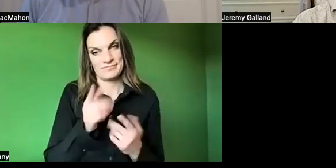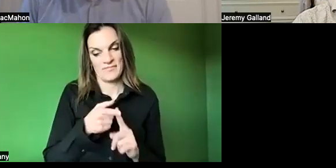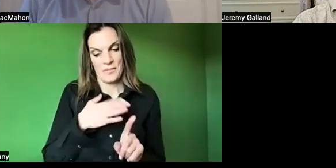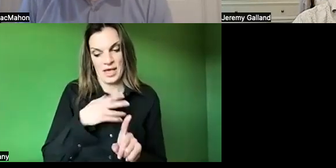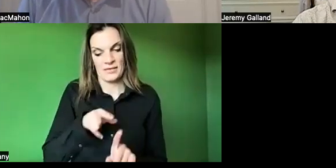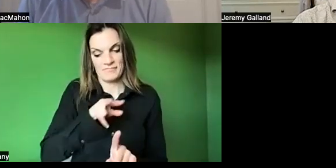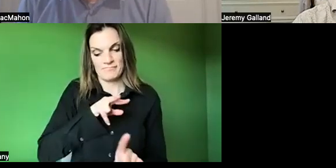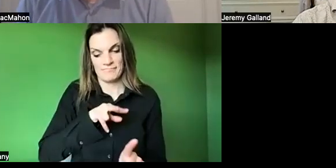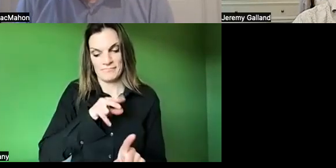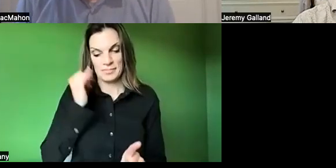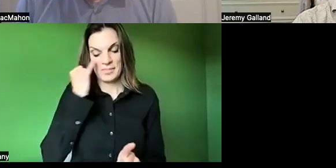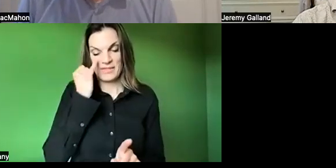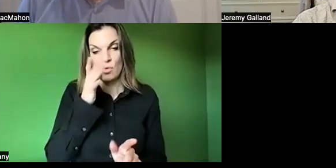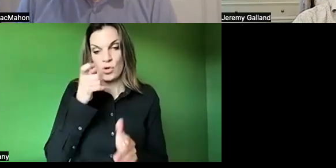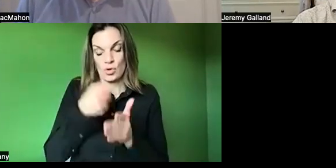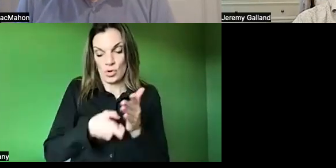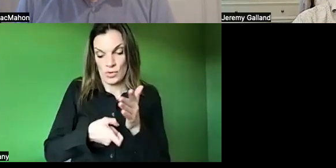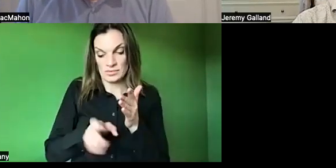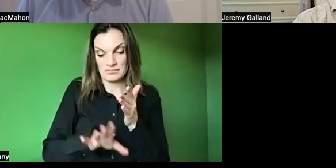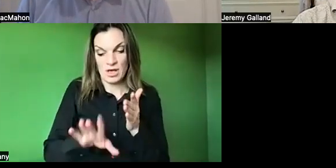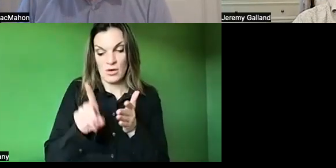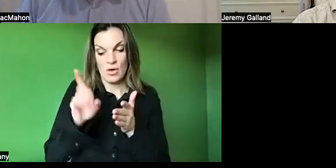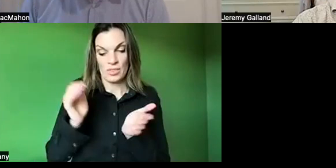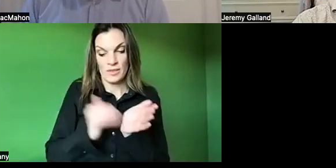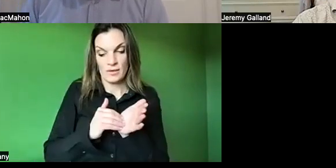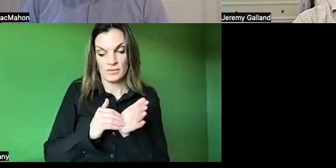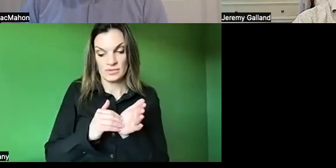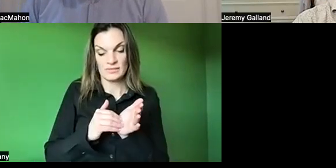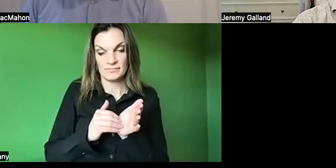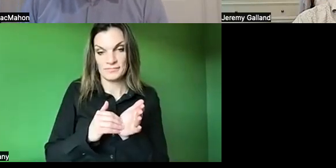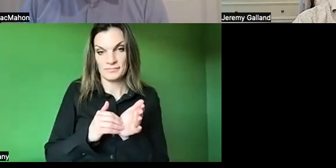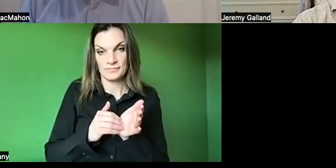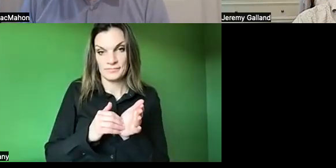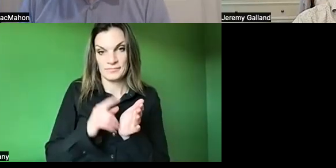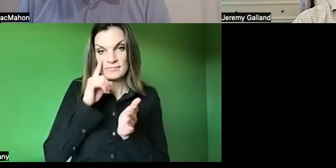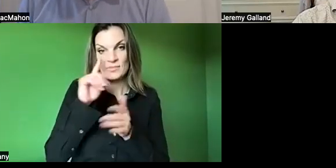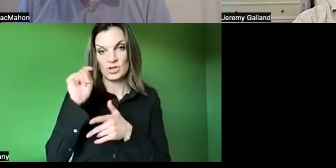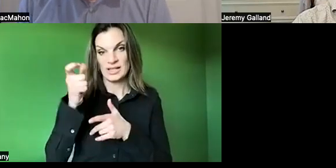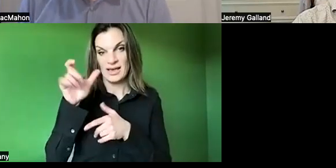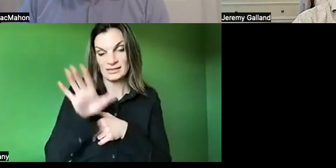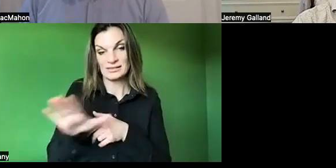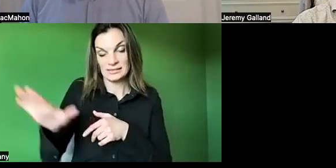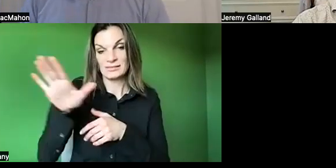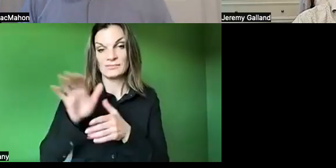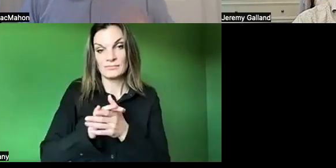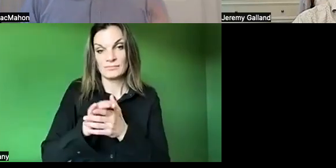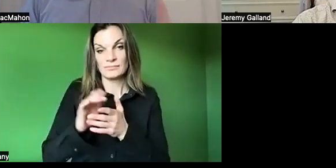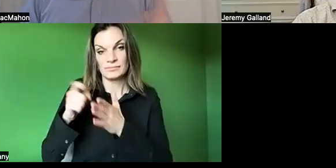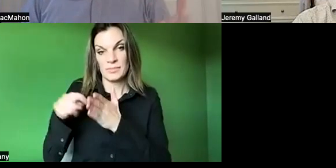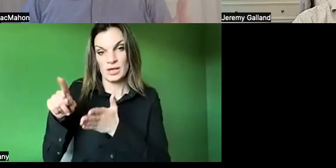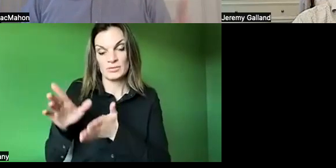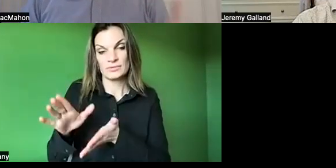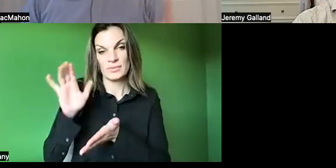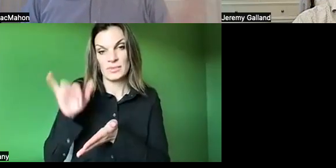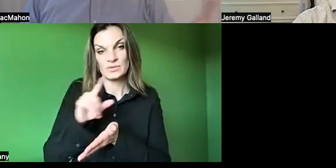it would cost about $100,000 spread across the entire tax base to do this. It's